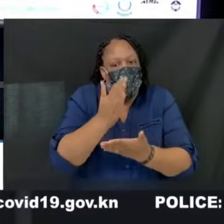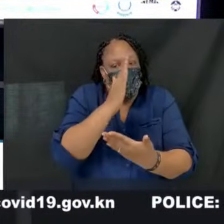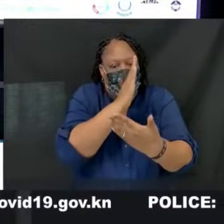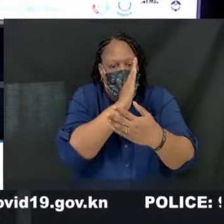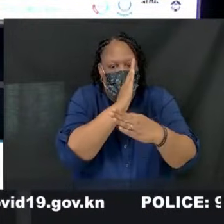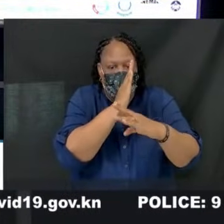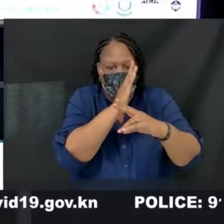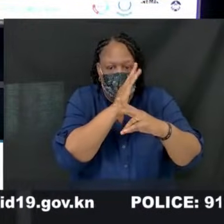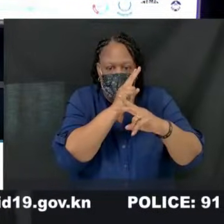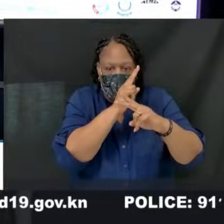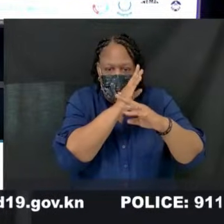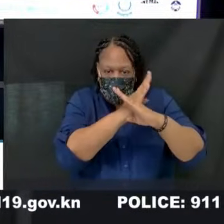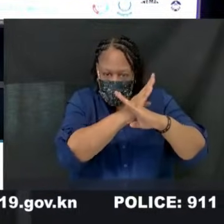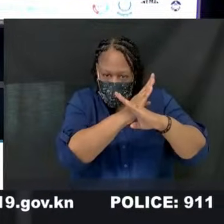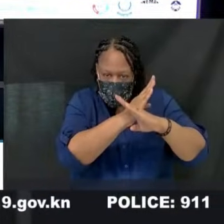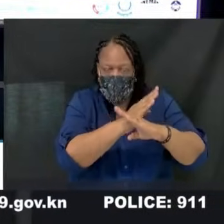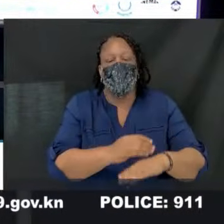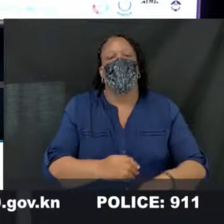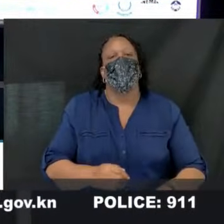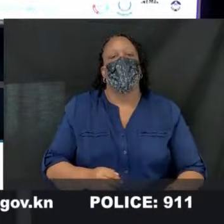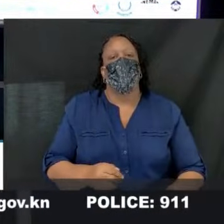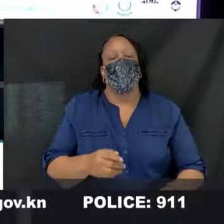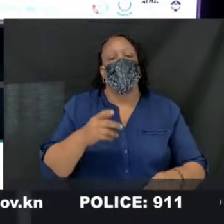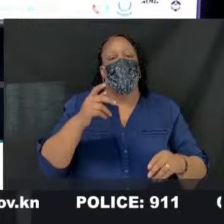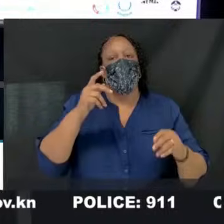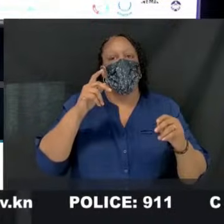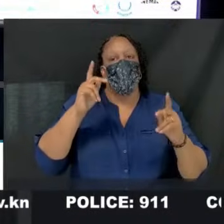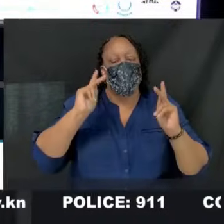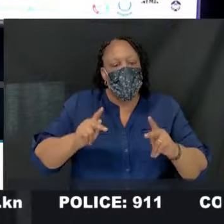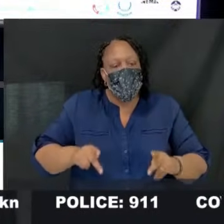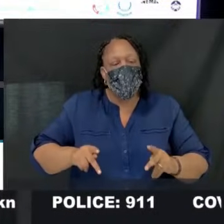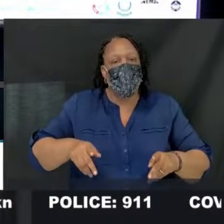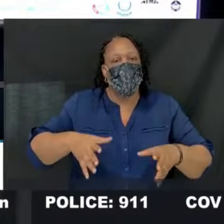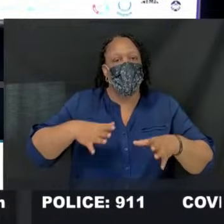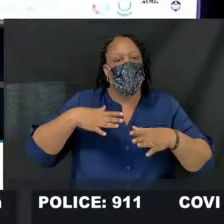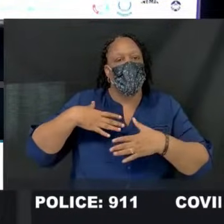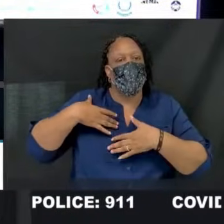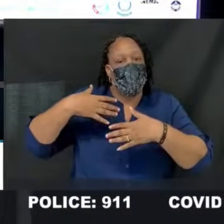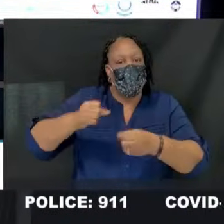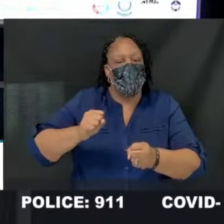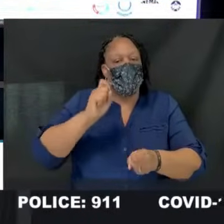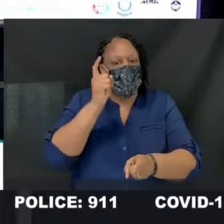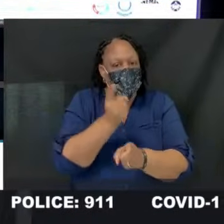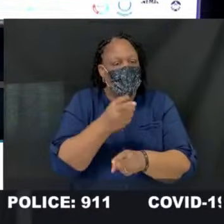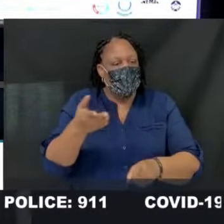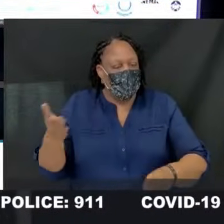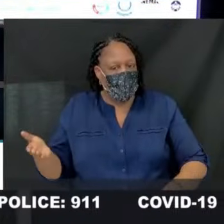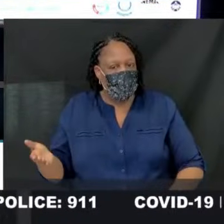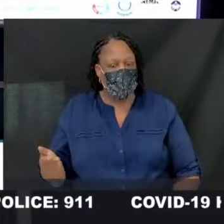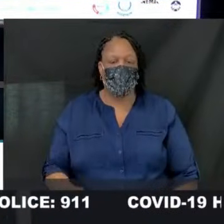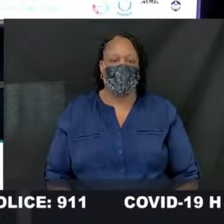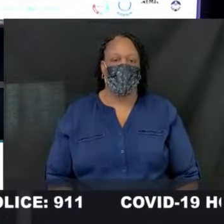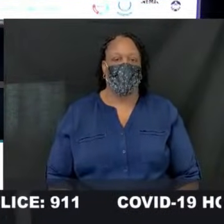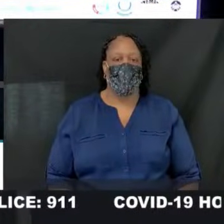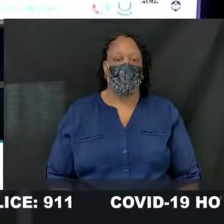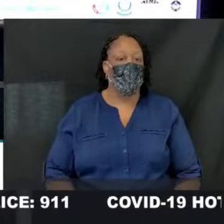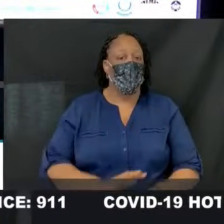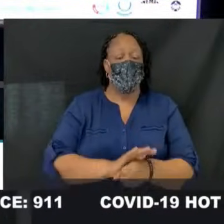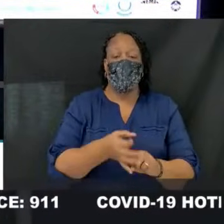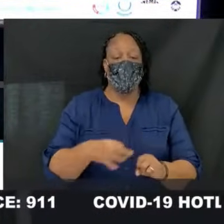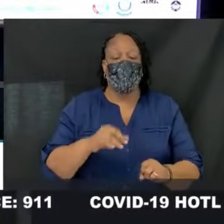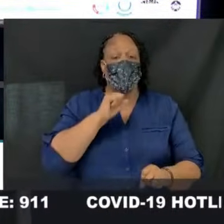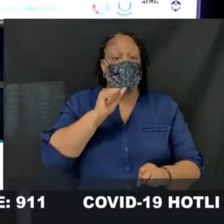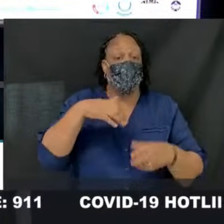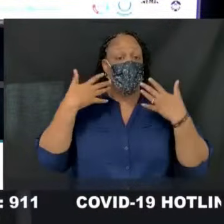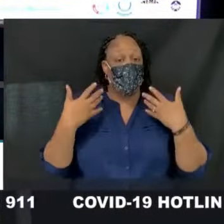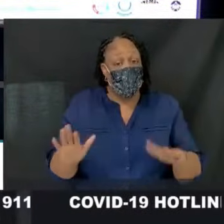of the virus by following the health measures. The pandemic is not over, and we